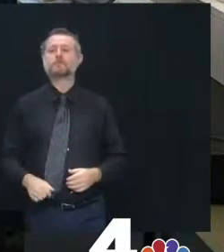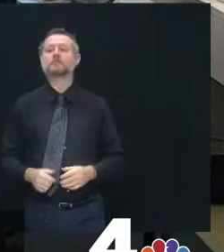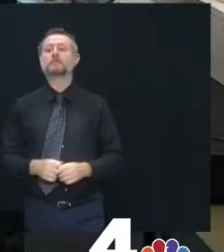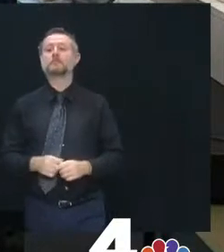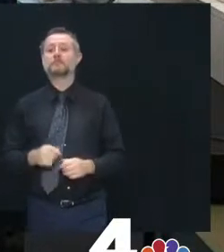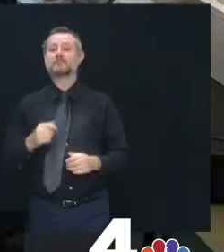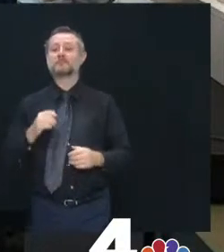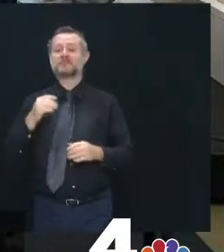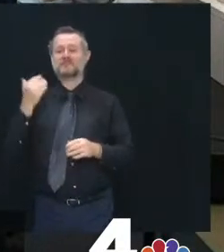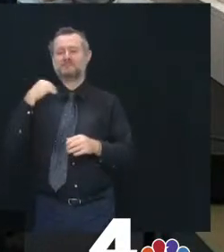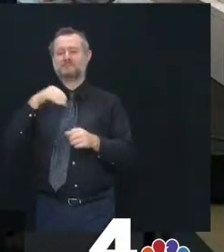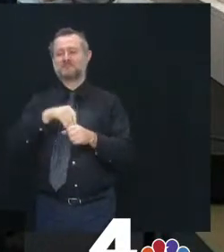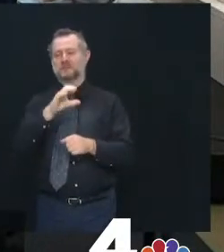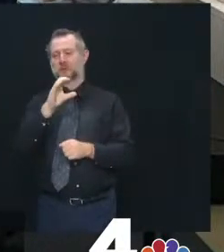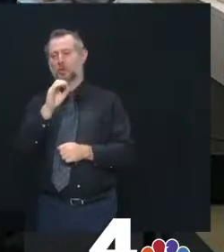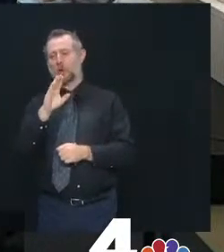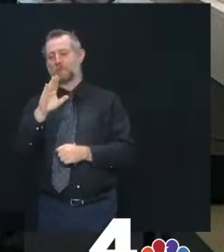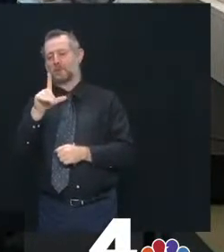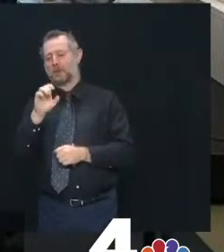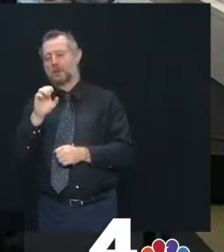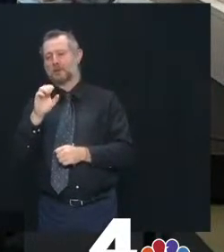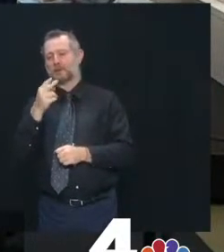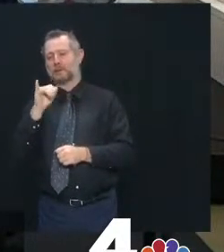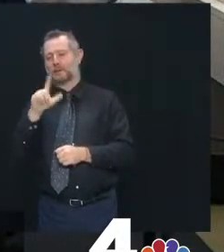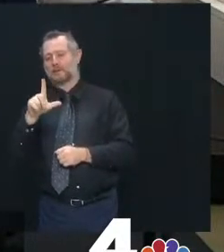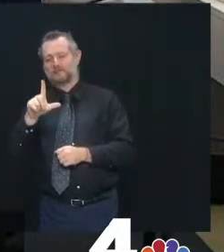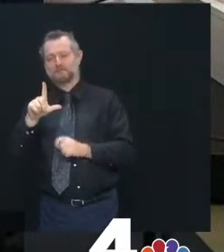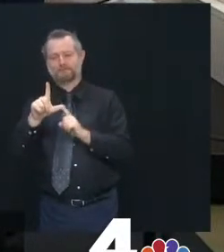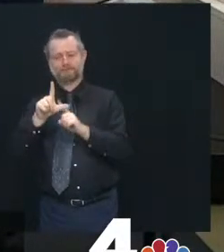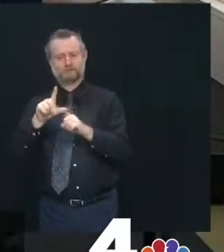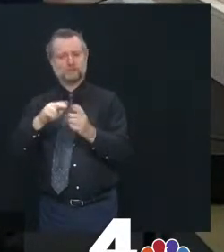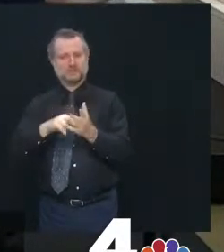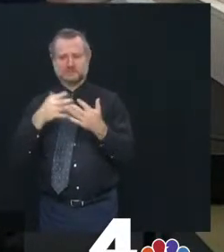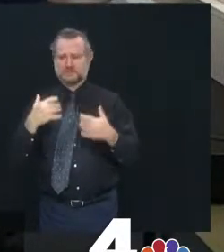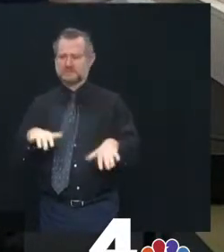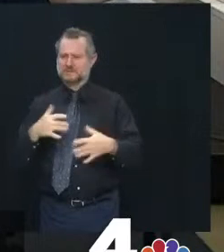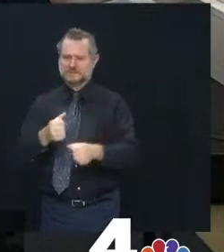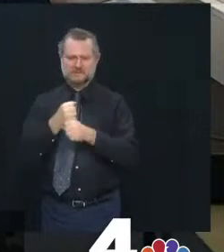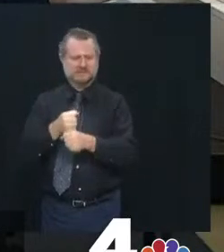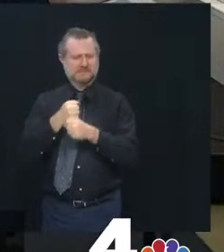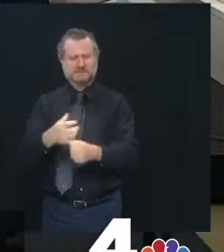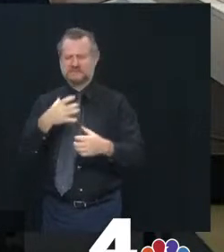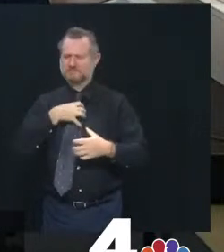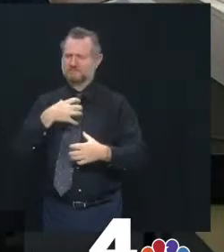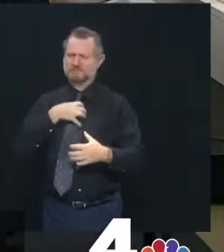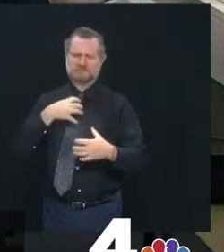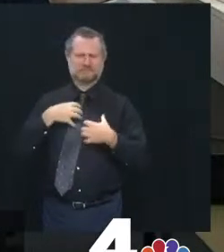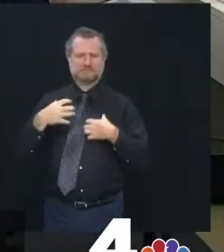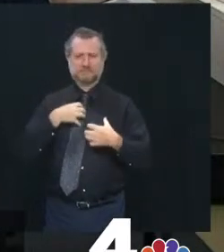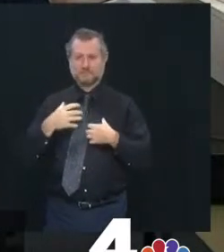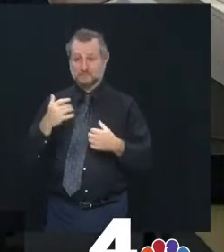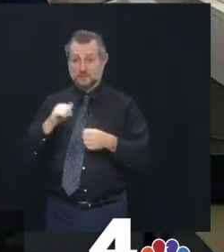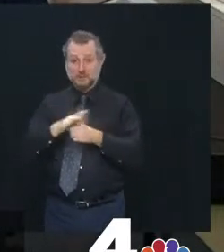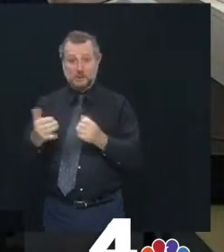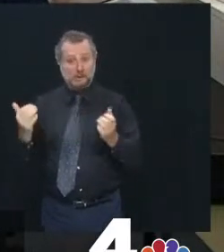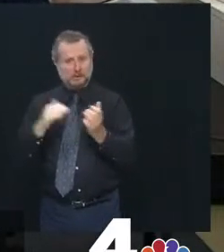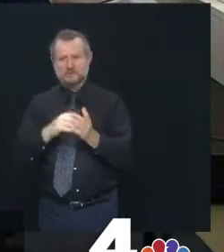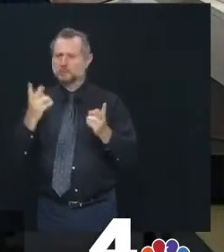and assurances that in the future, in a second wave, it would be different. Any reaction to